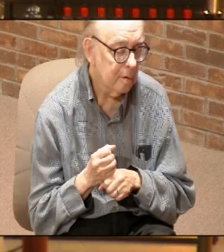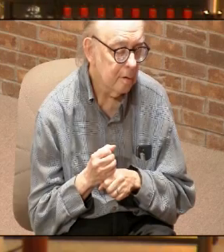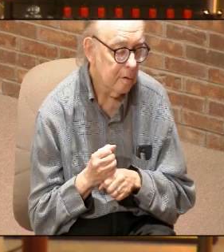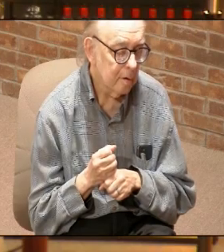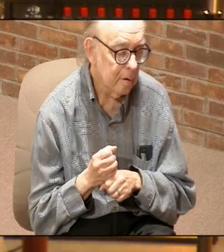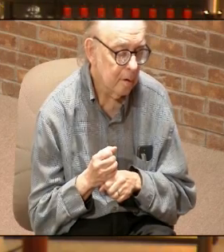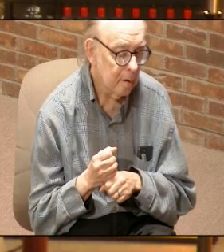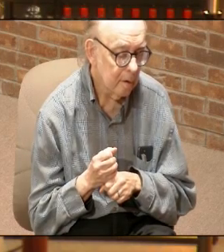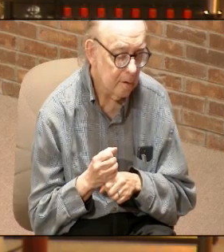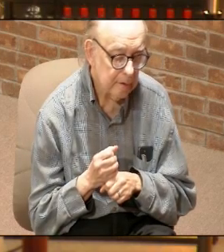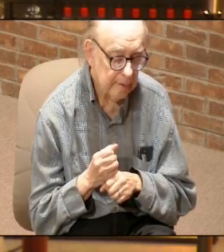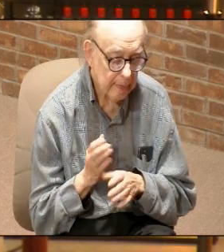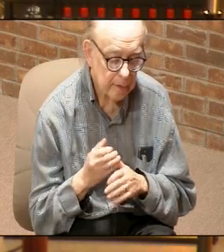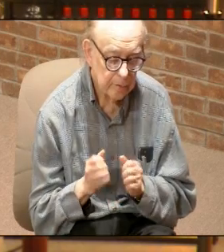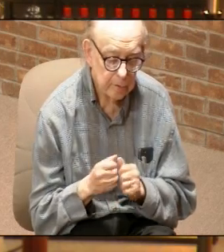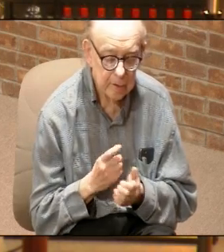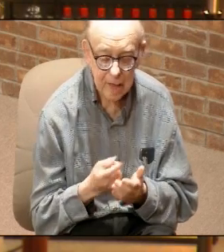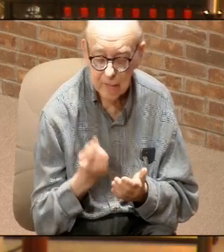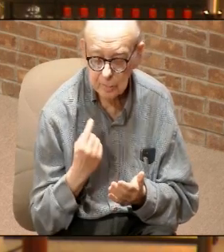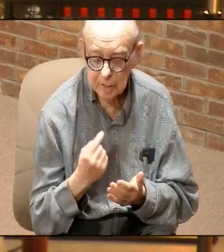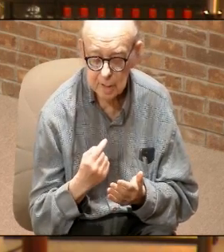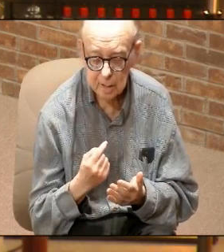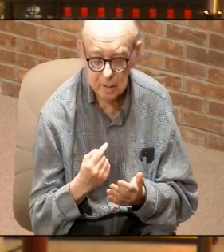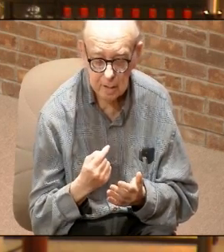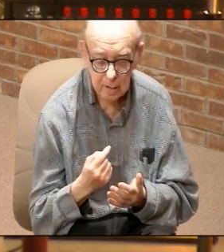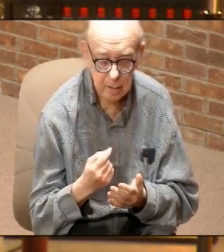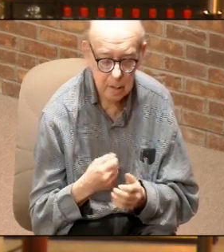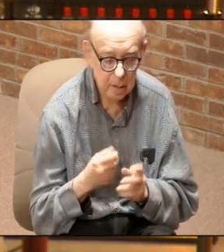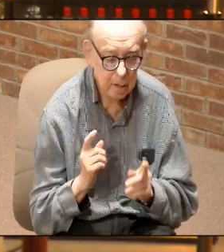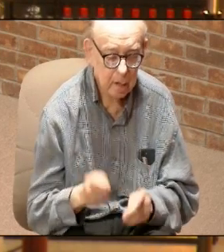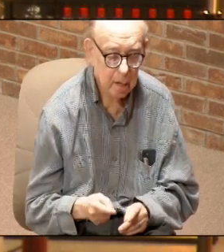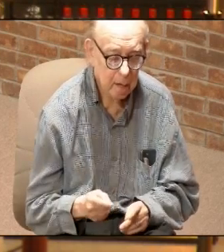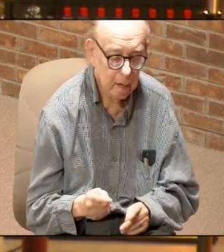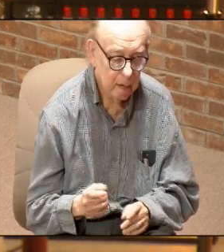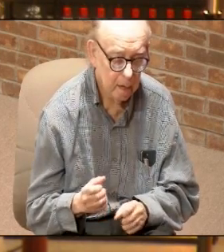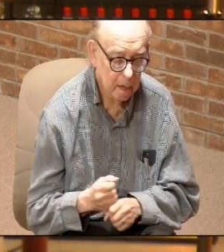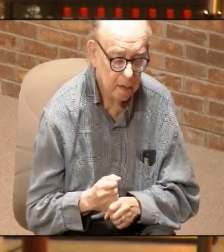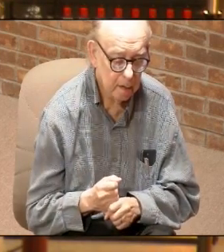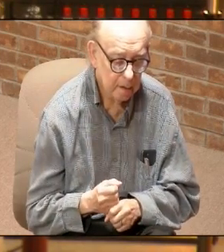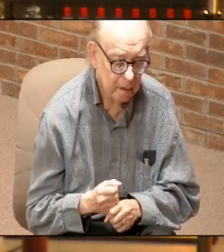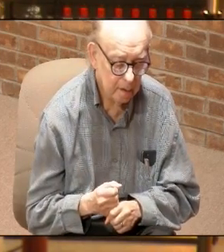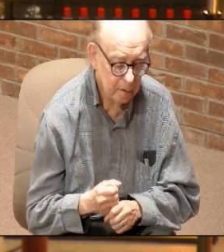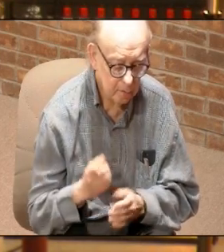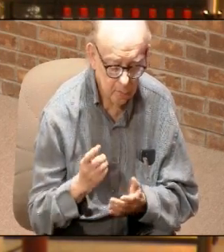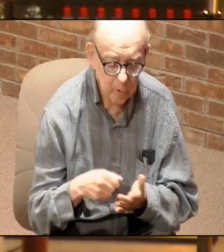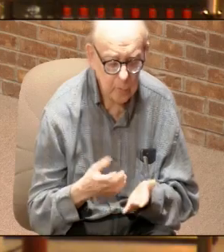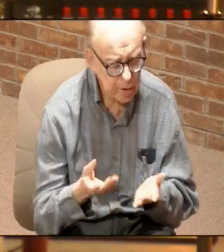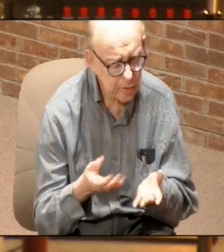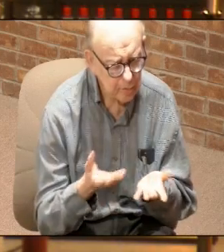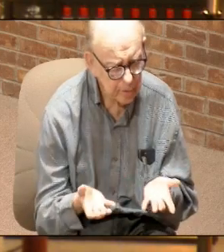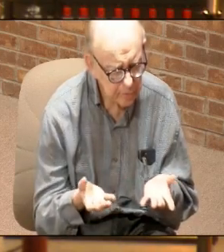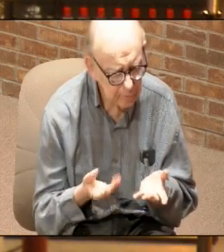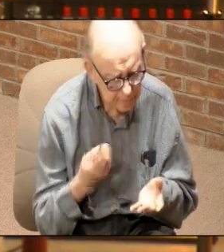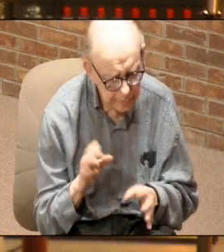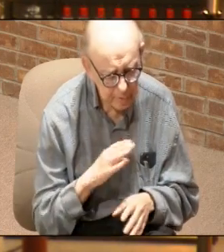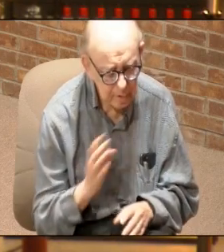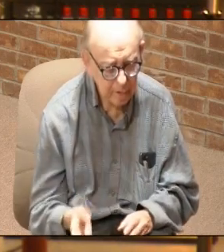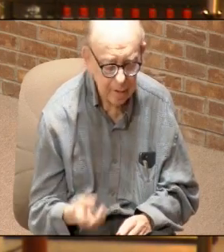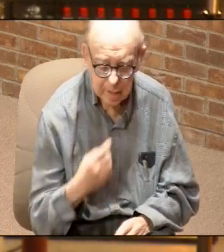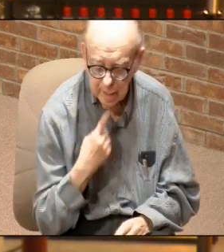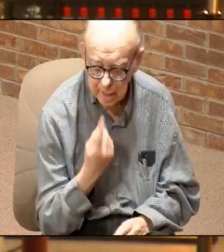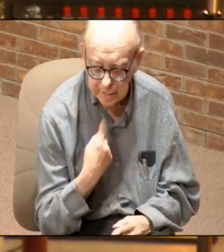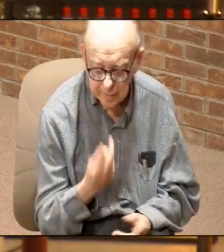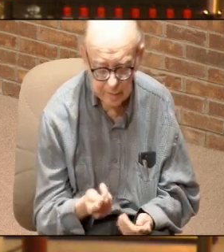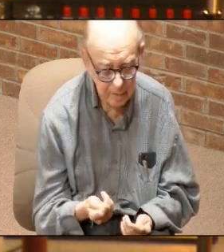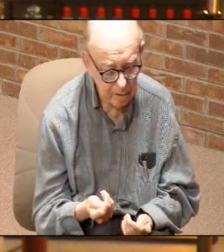And I think I shared with you last week, everybody always continually asks me, what do you want for Christmas? And I keep trying